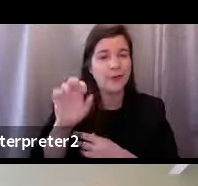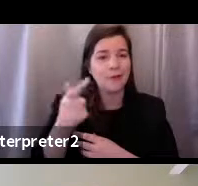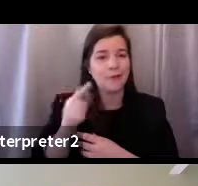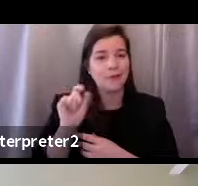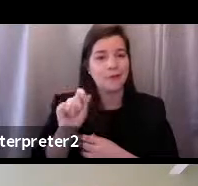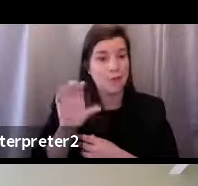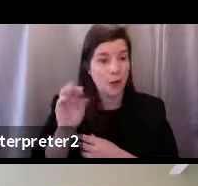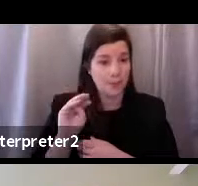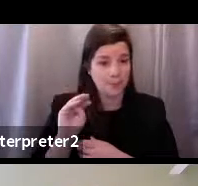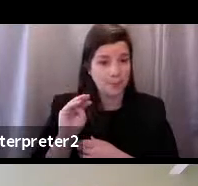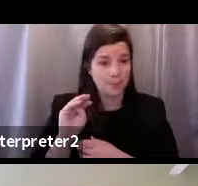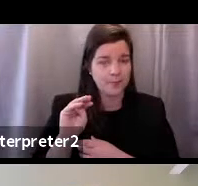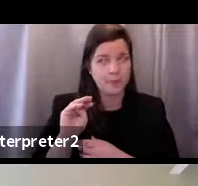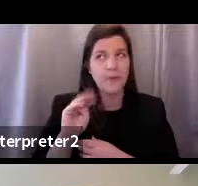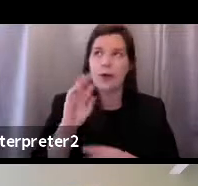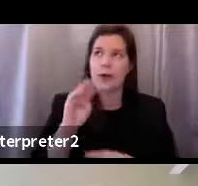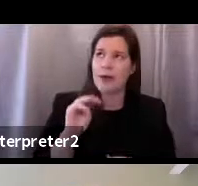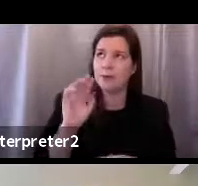mgaleg.com or